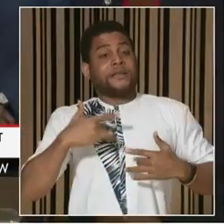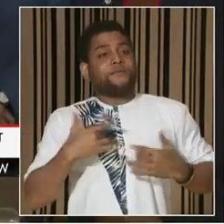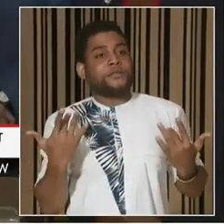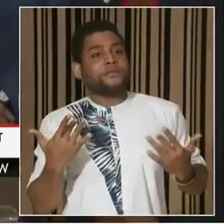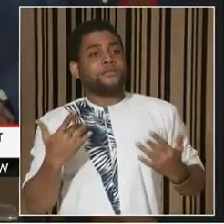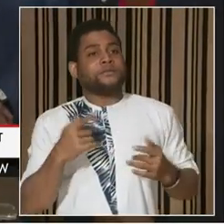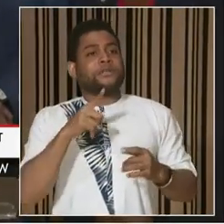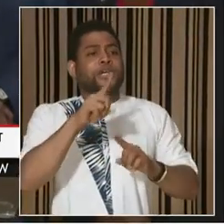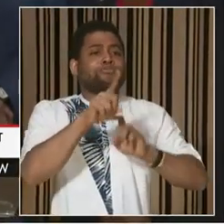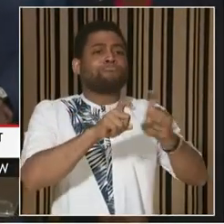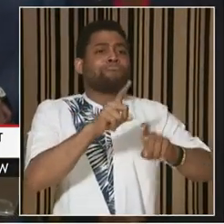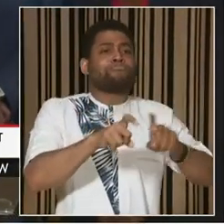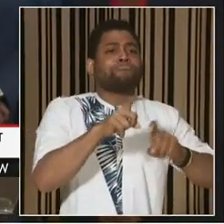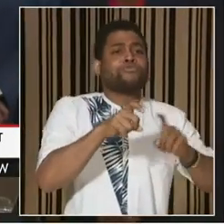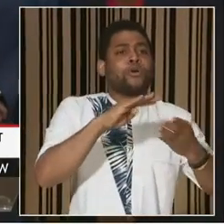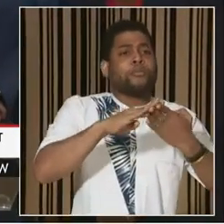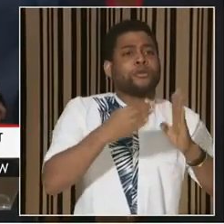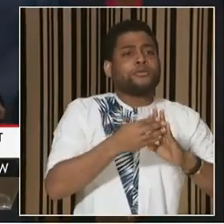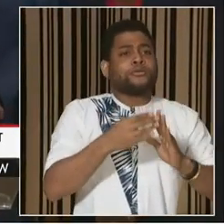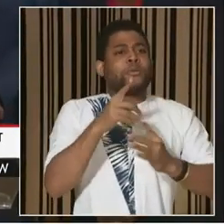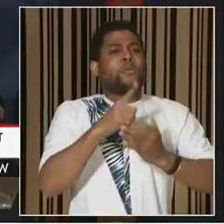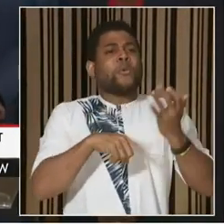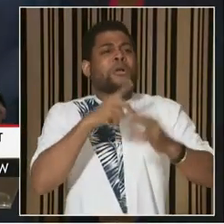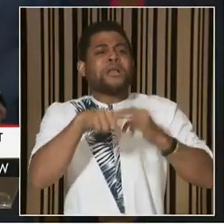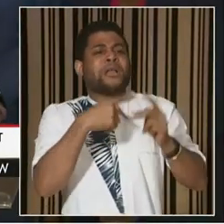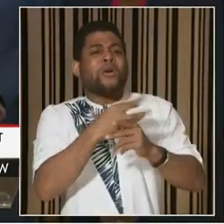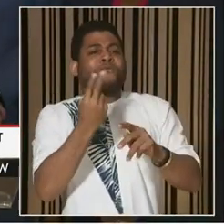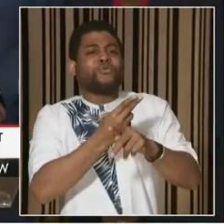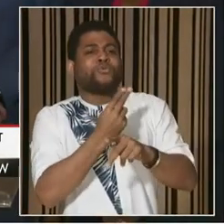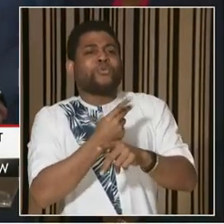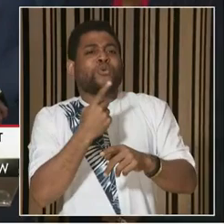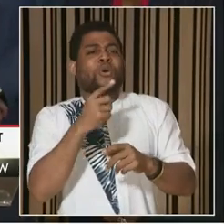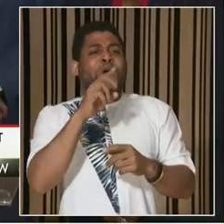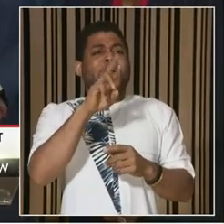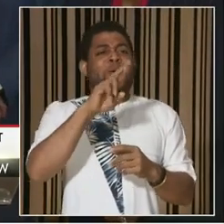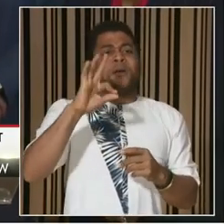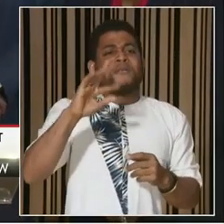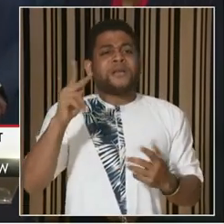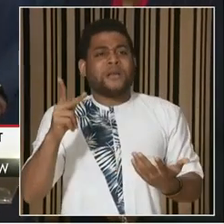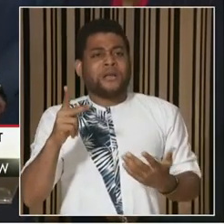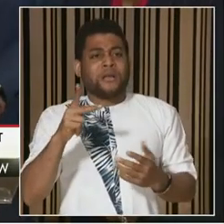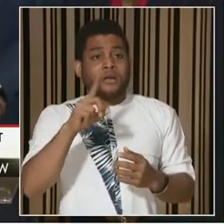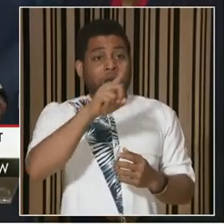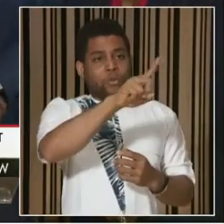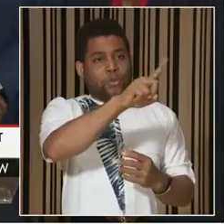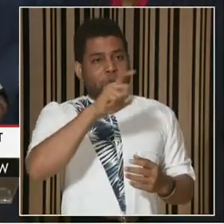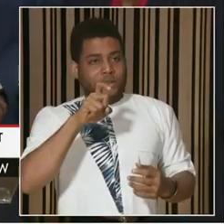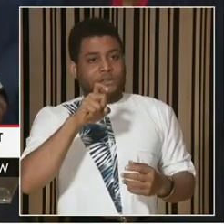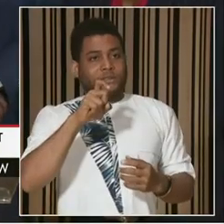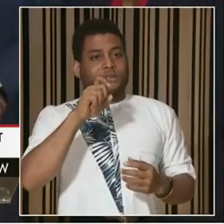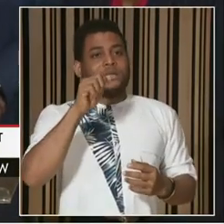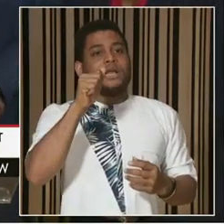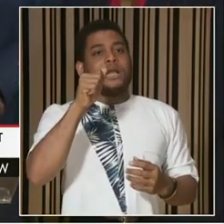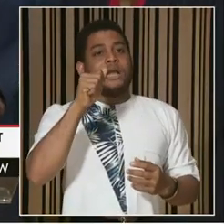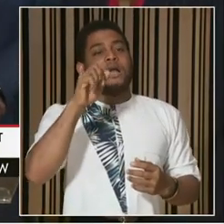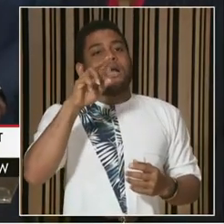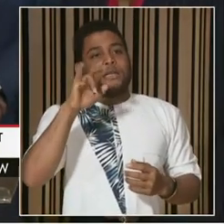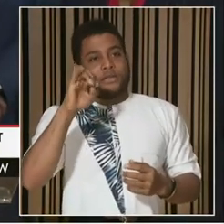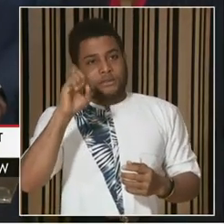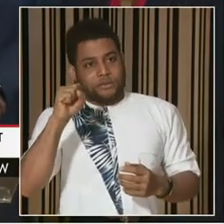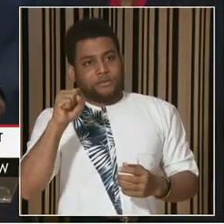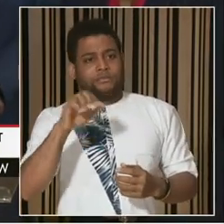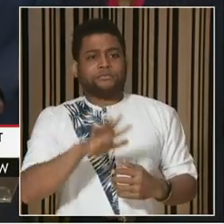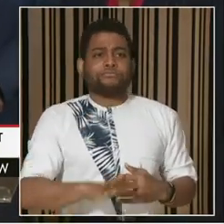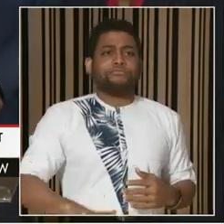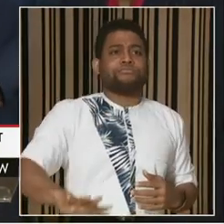of uses can go at RFK, a 100-acre plus site. So the first public use that we're